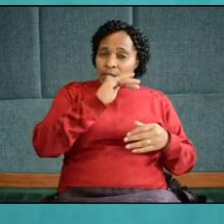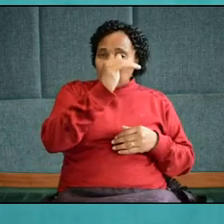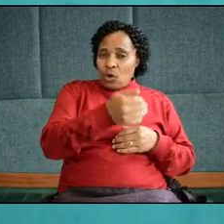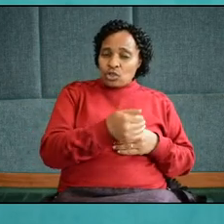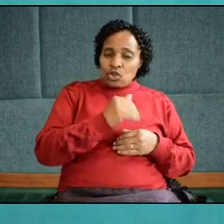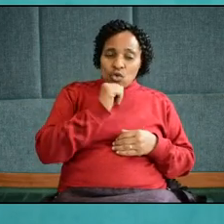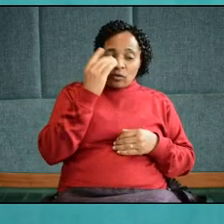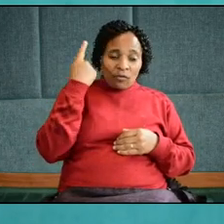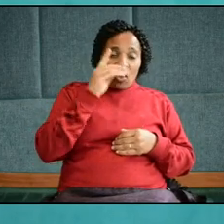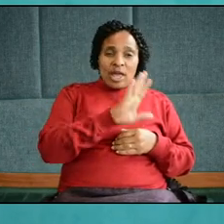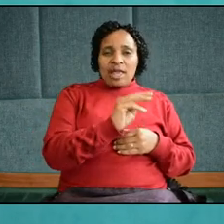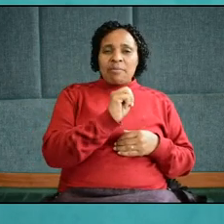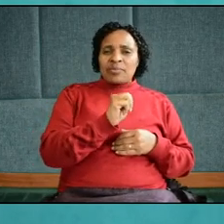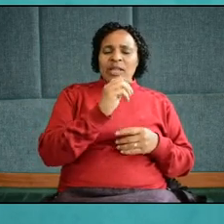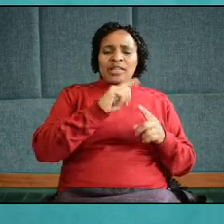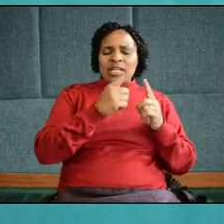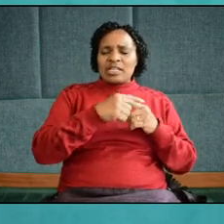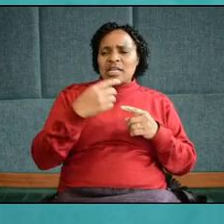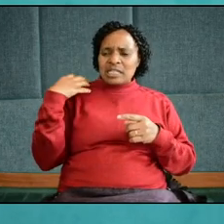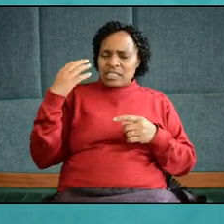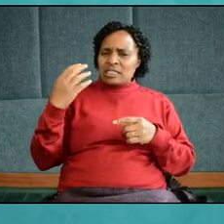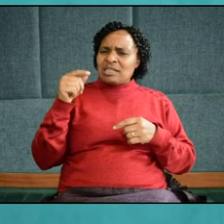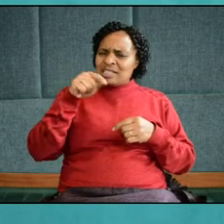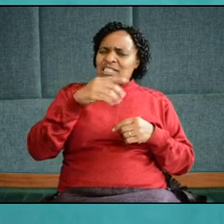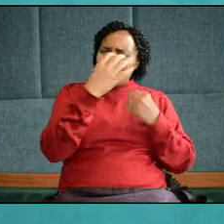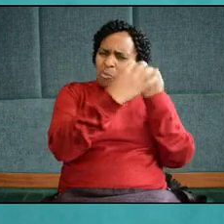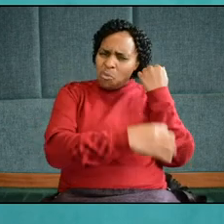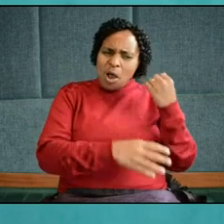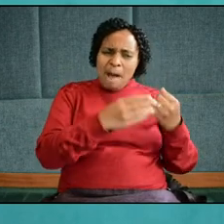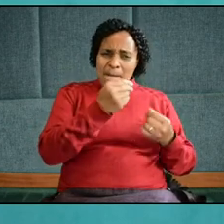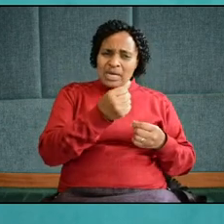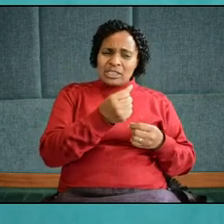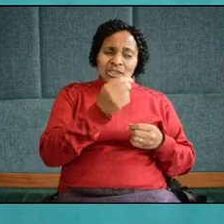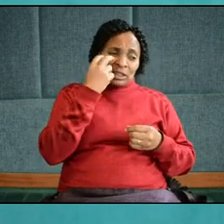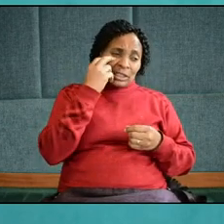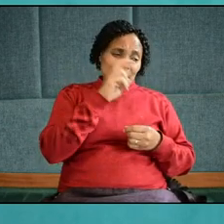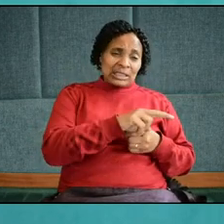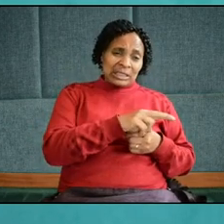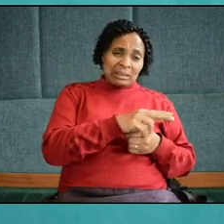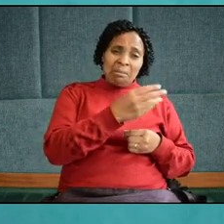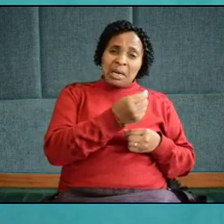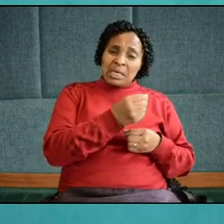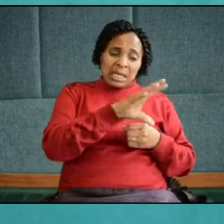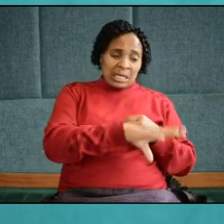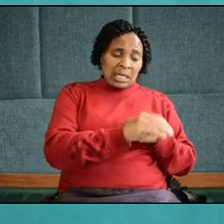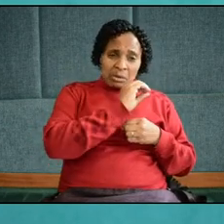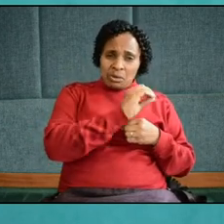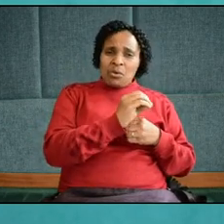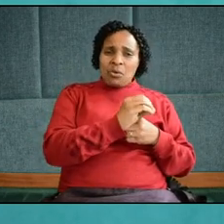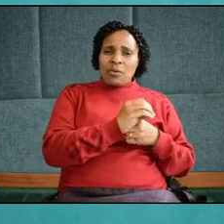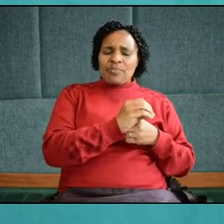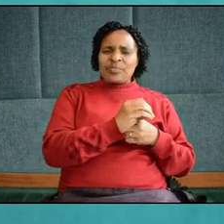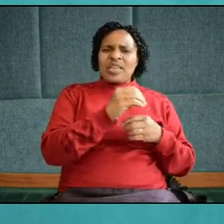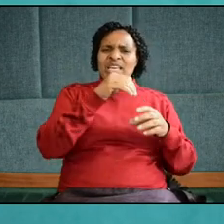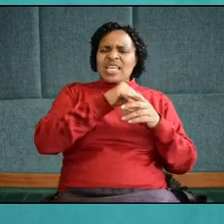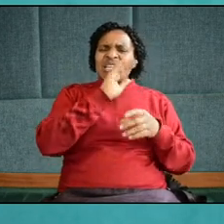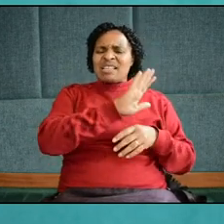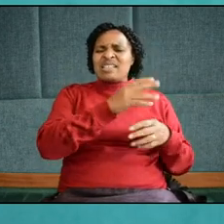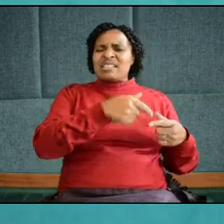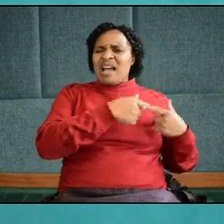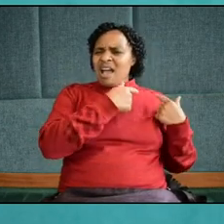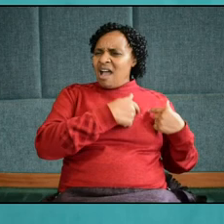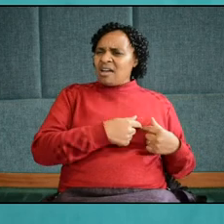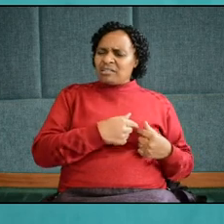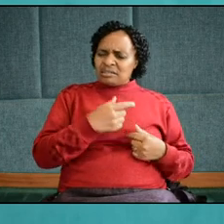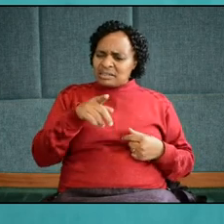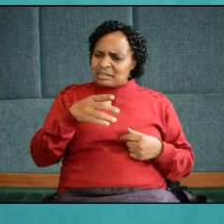to him. And the rich man was told, this poor man saw the money, but he did not take it. So in his heart, the rich man